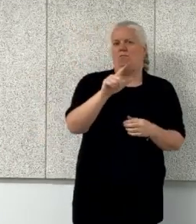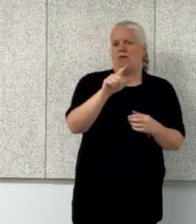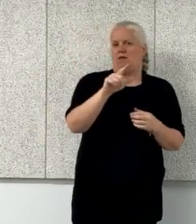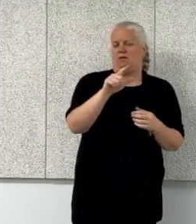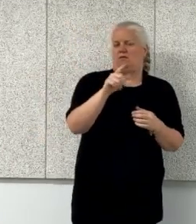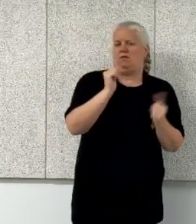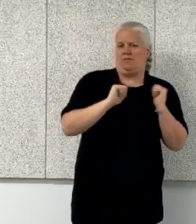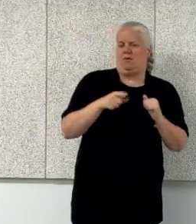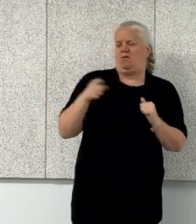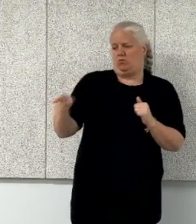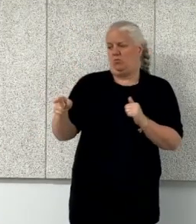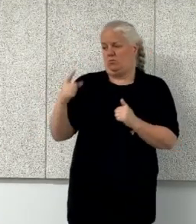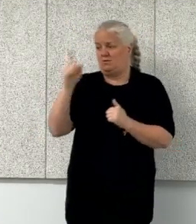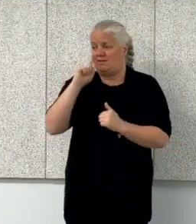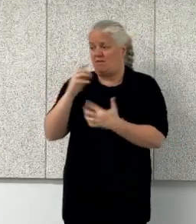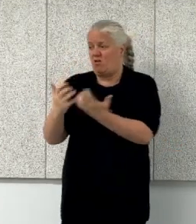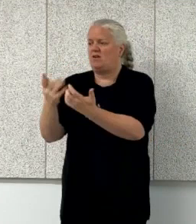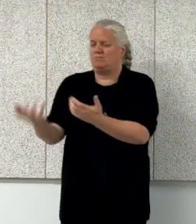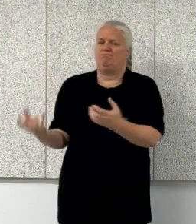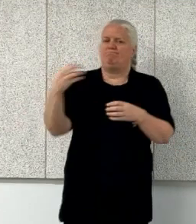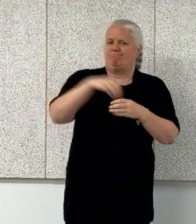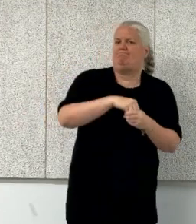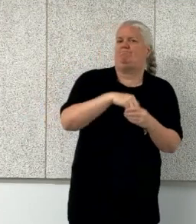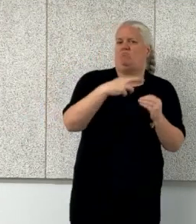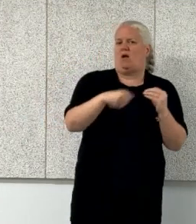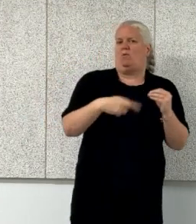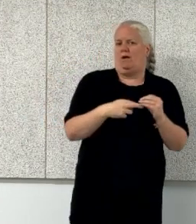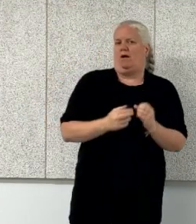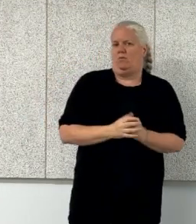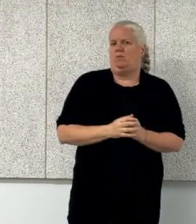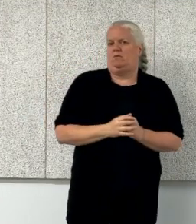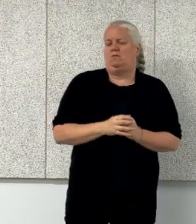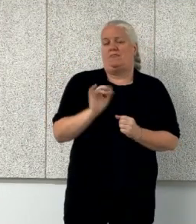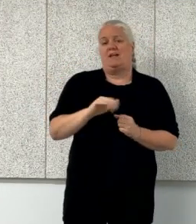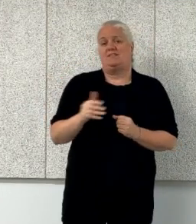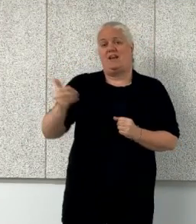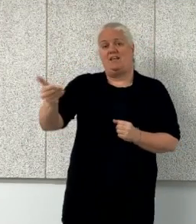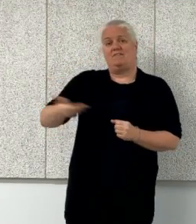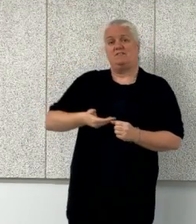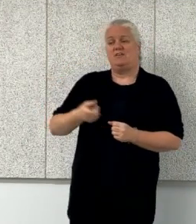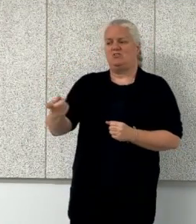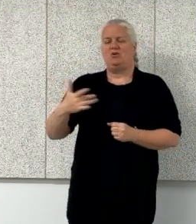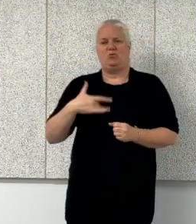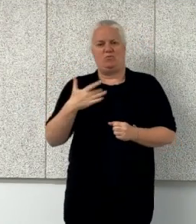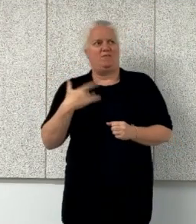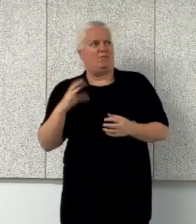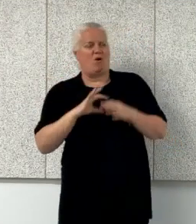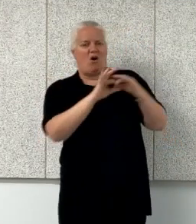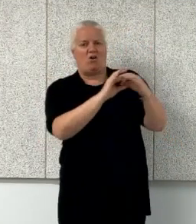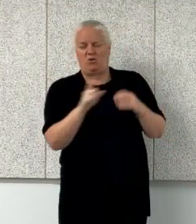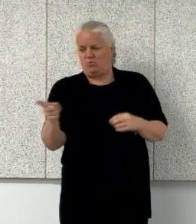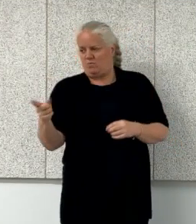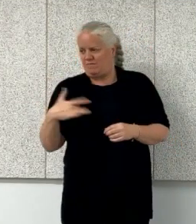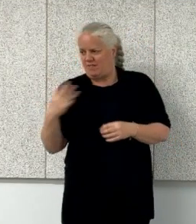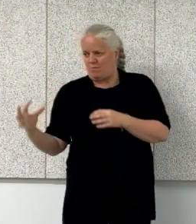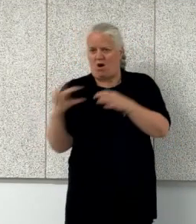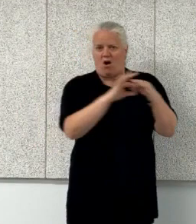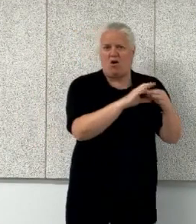program. Mm-hmm. Yeah, and that there's an invitation there, mm-hmm. right? And that they feel part of it, that they feel part of